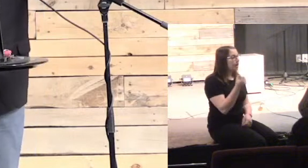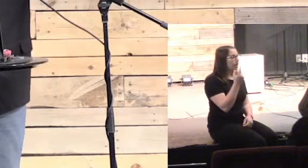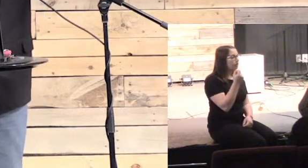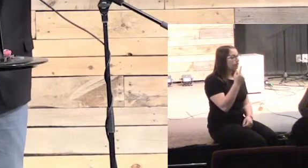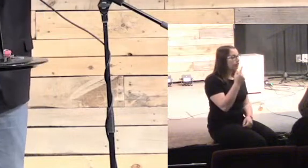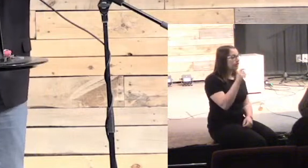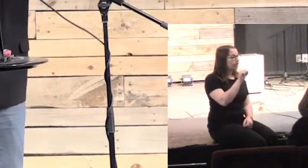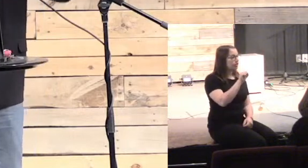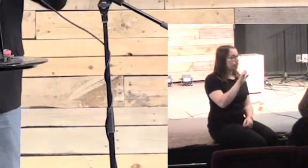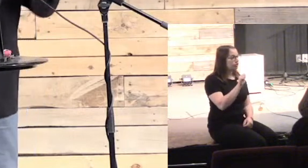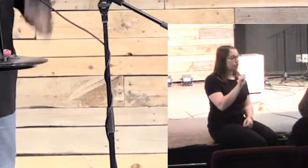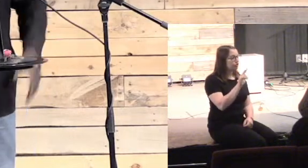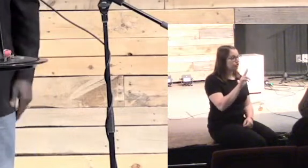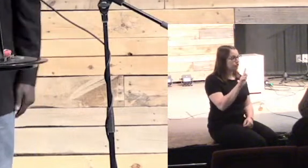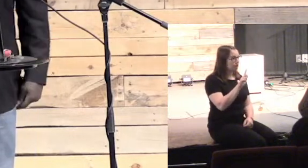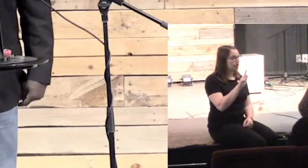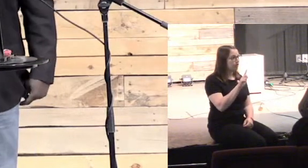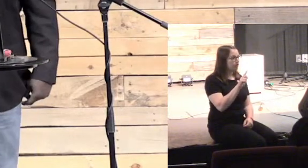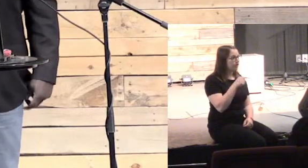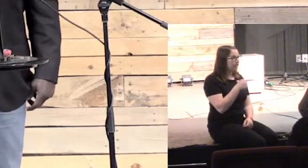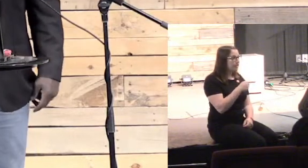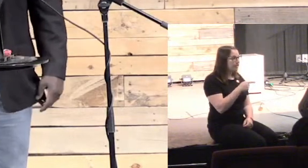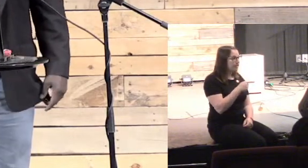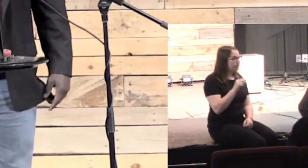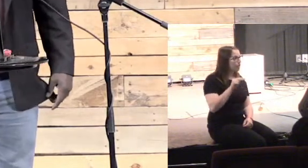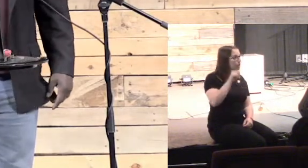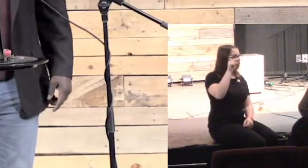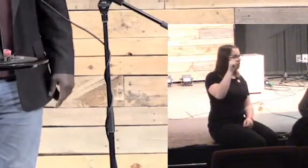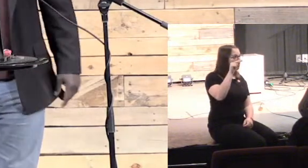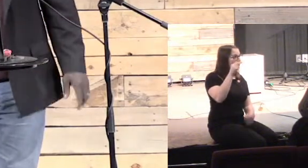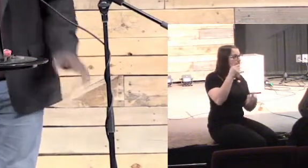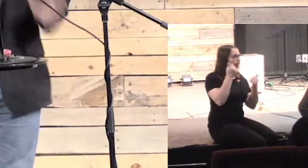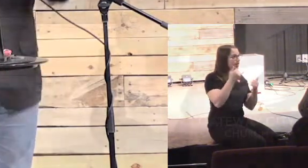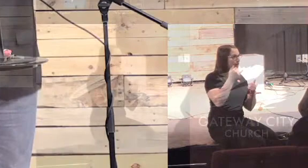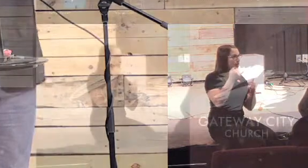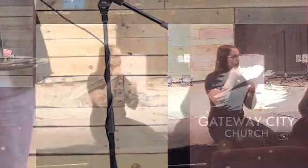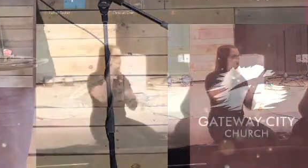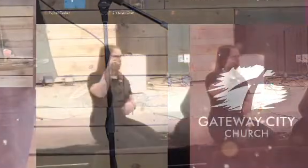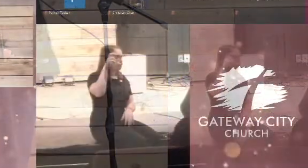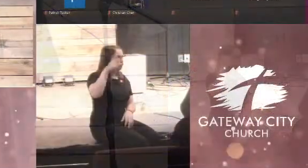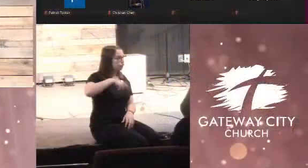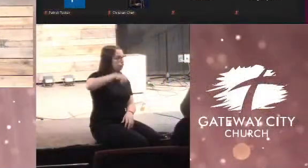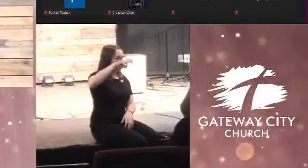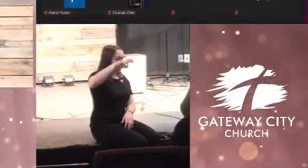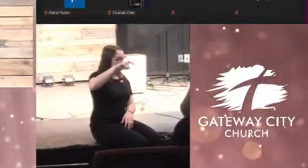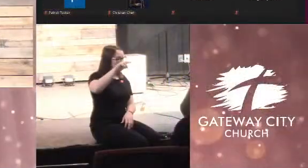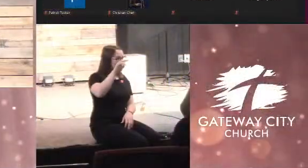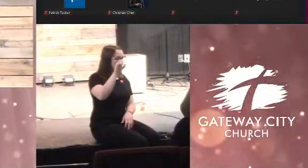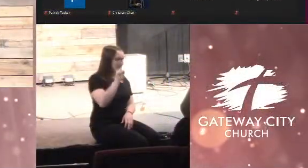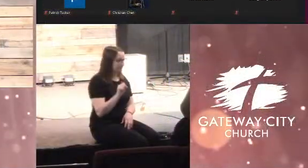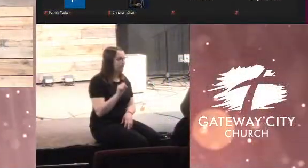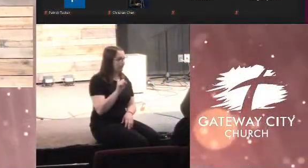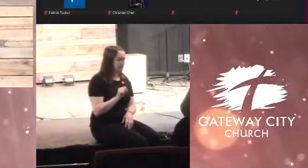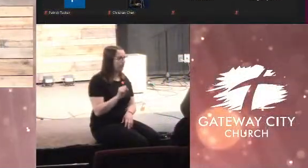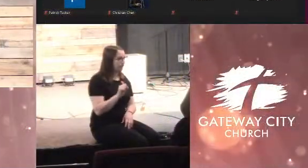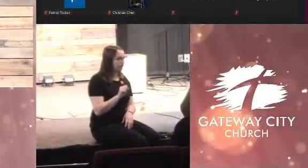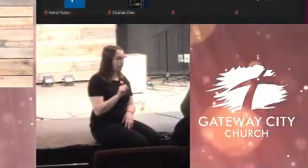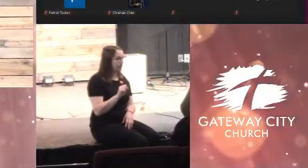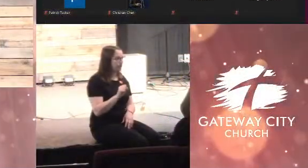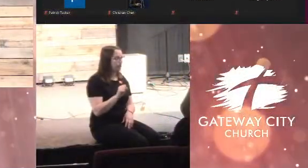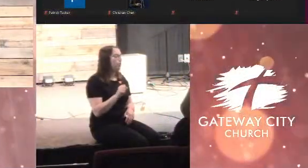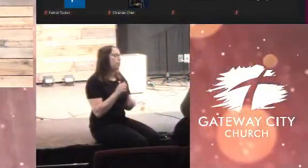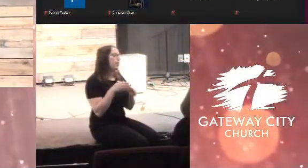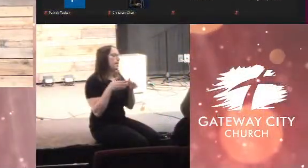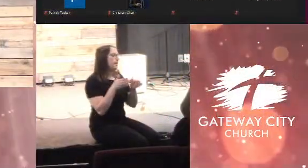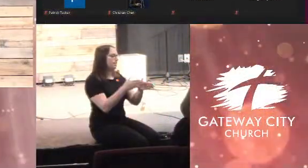here, he's up in Damascus, and he's now making his way down to Jerusalem. They're taking different routes, of course. Their paths will cross a